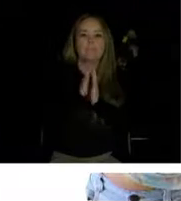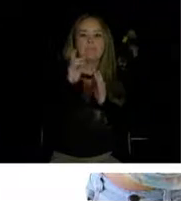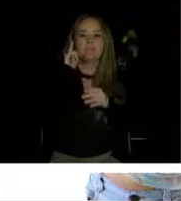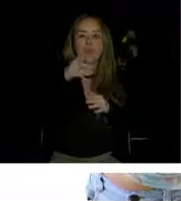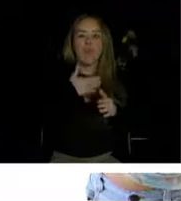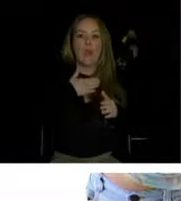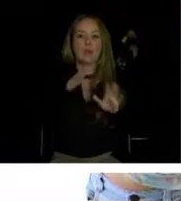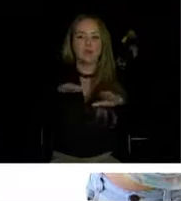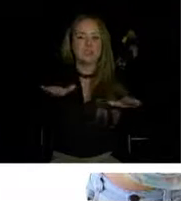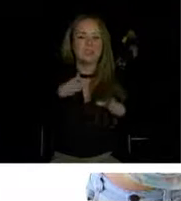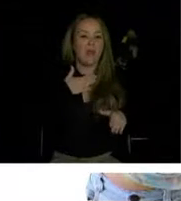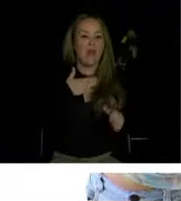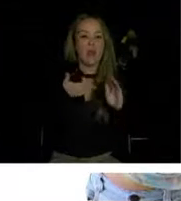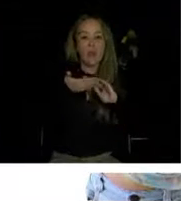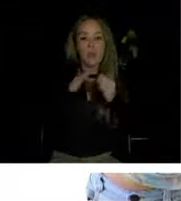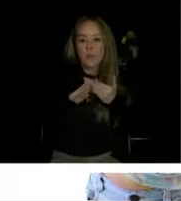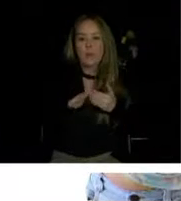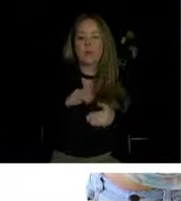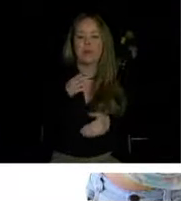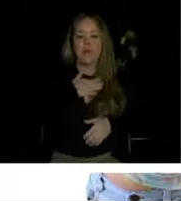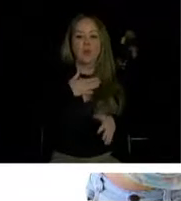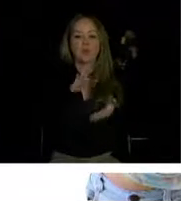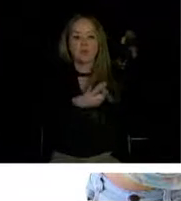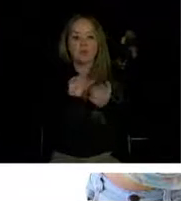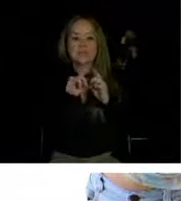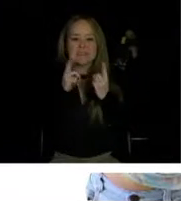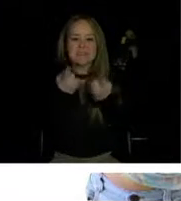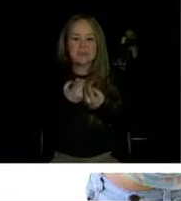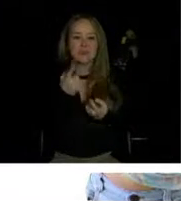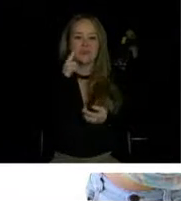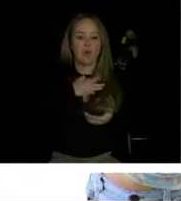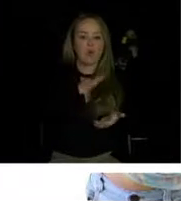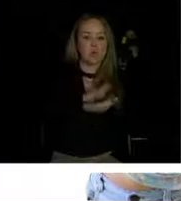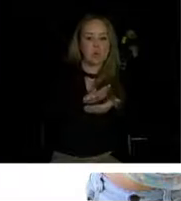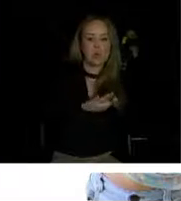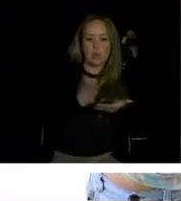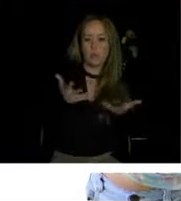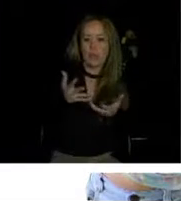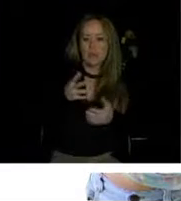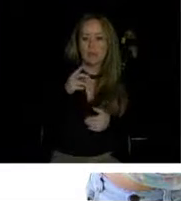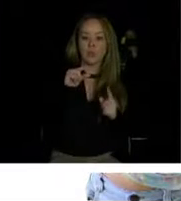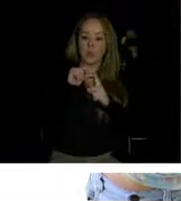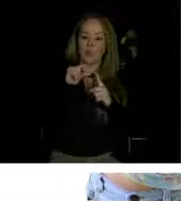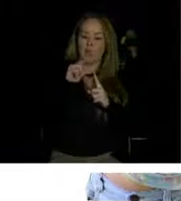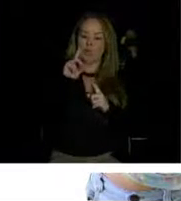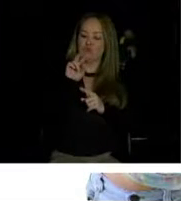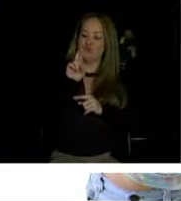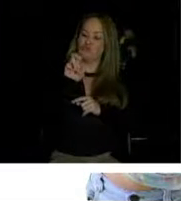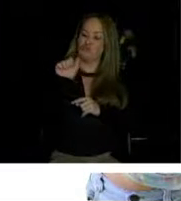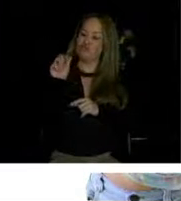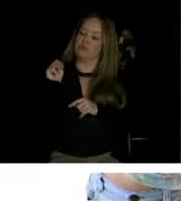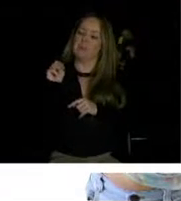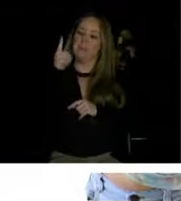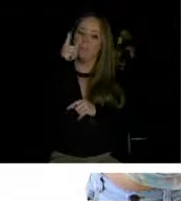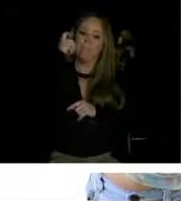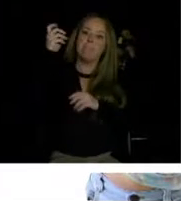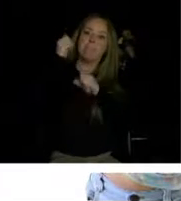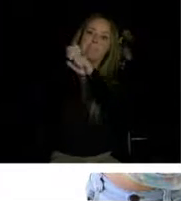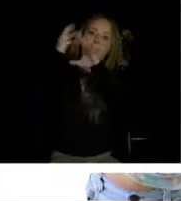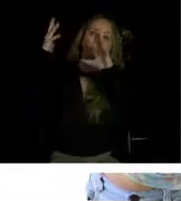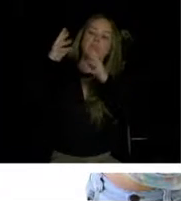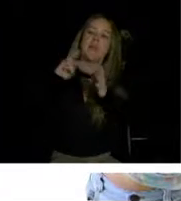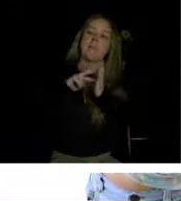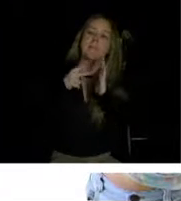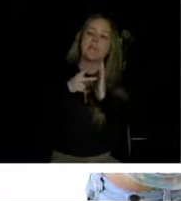our community? What do we hope for our school district, for our schools? And the word dream really refers to something that you've